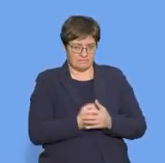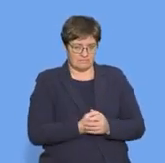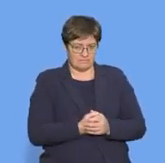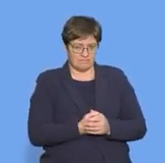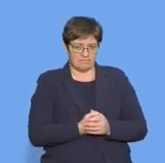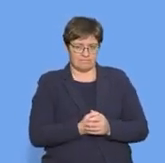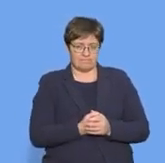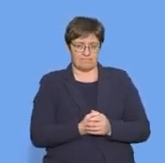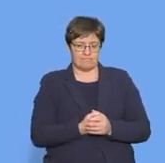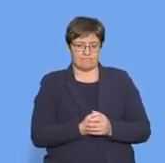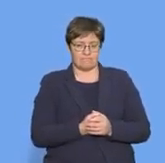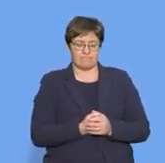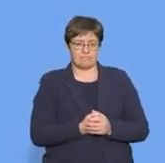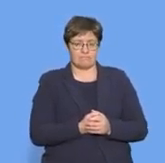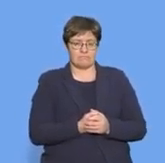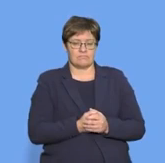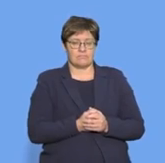the equation there.